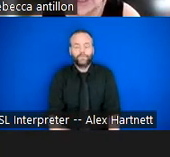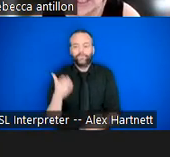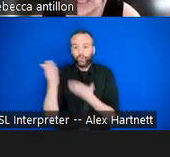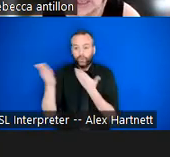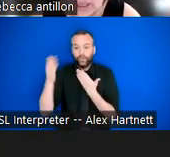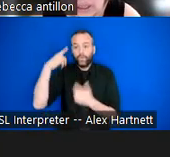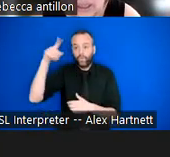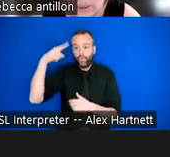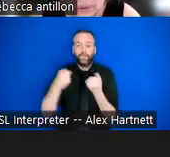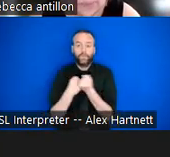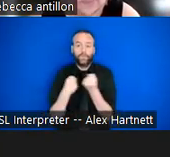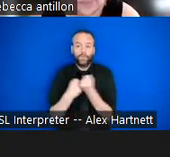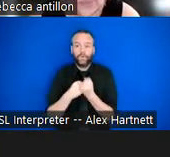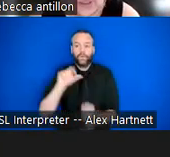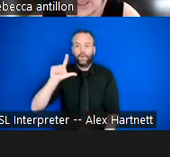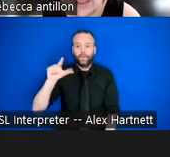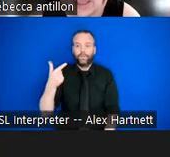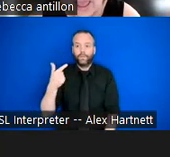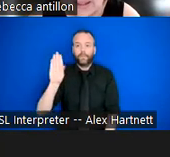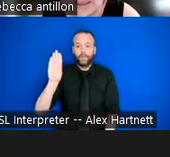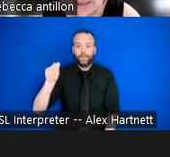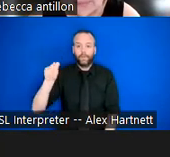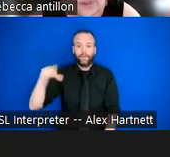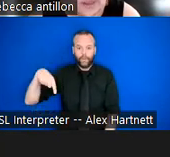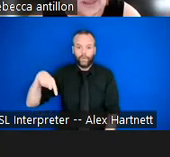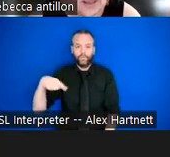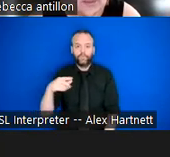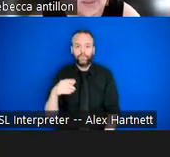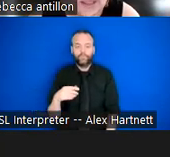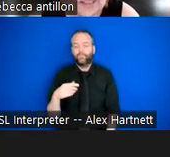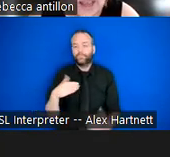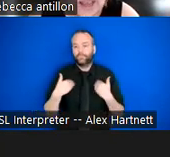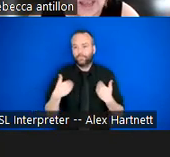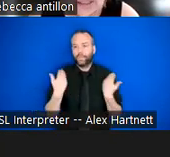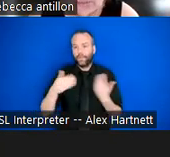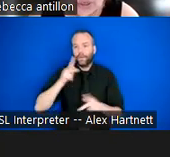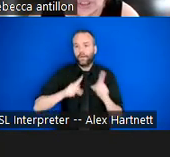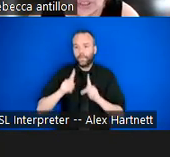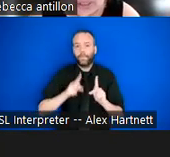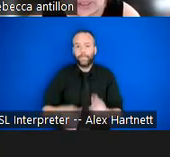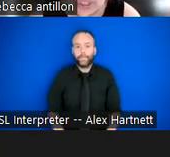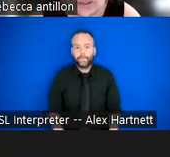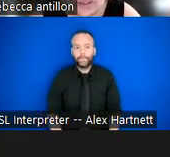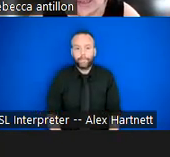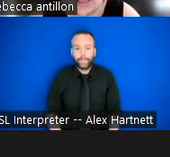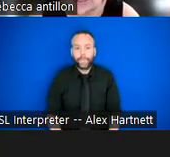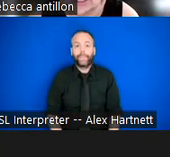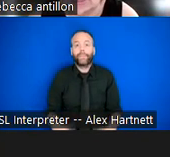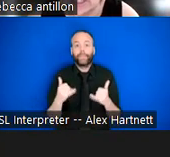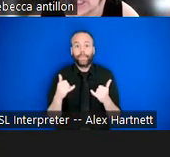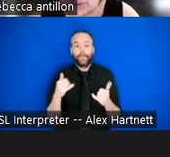our LGBT youth. And then lastly, I'd like to highlight the Marsha P.